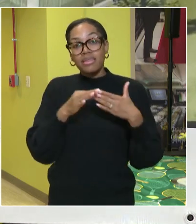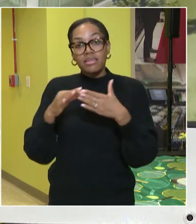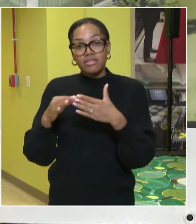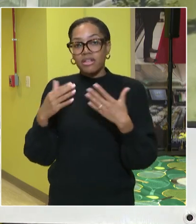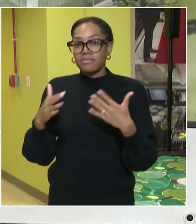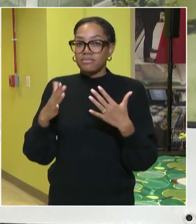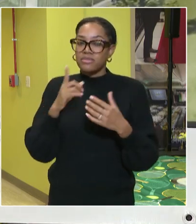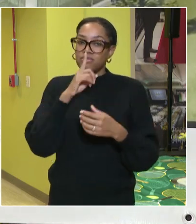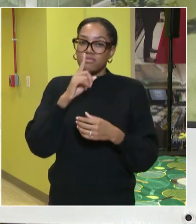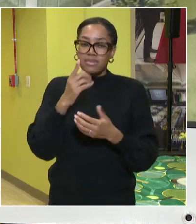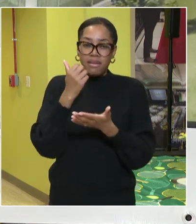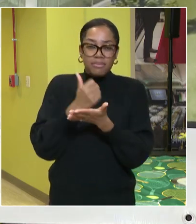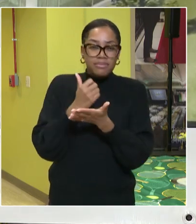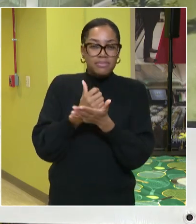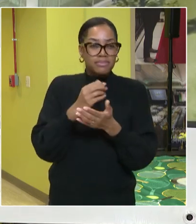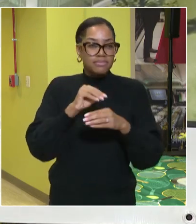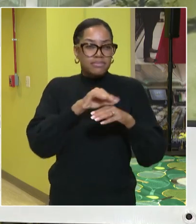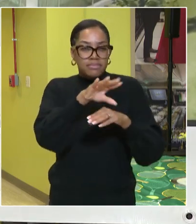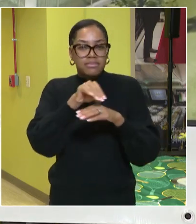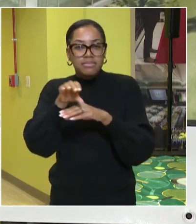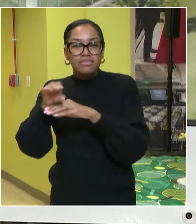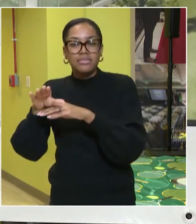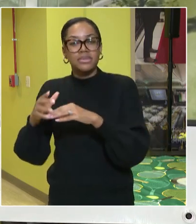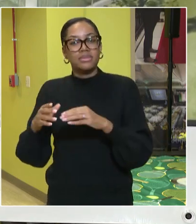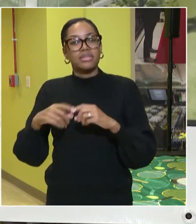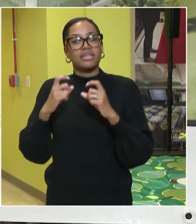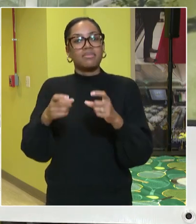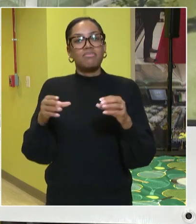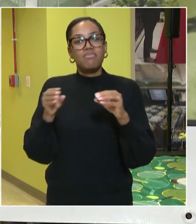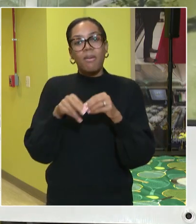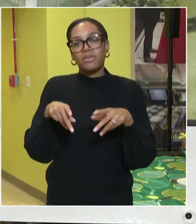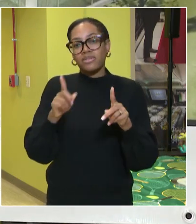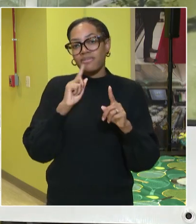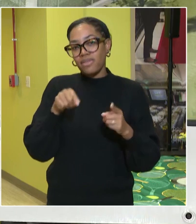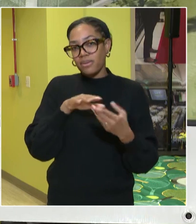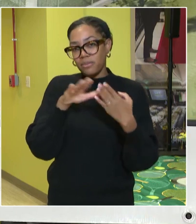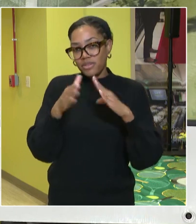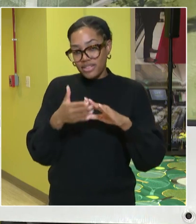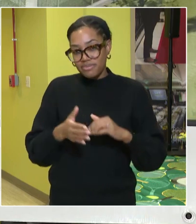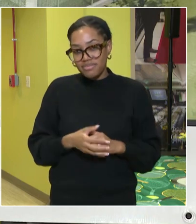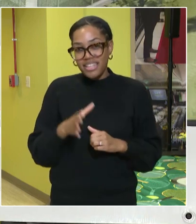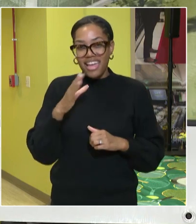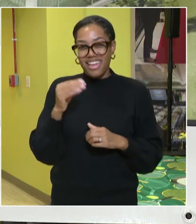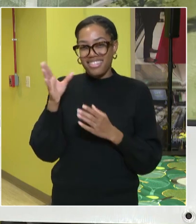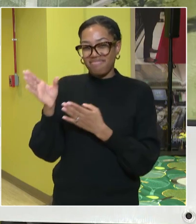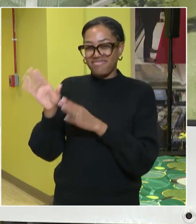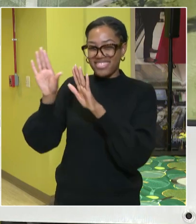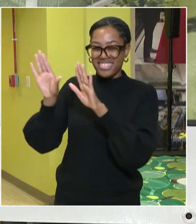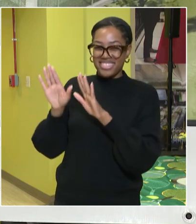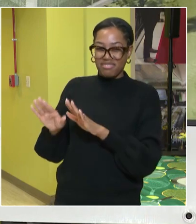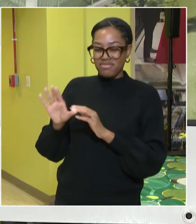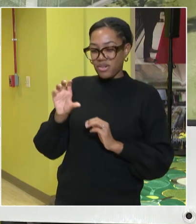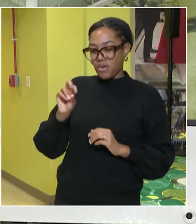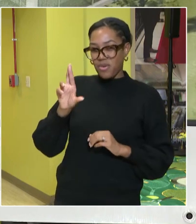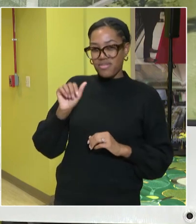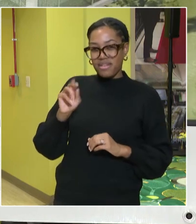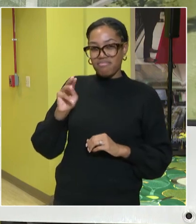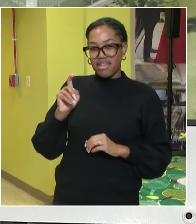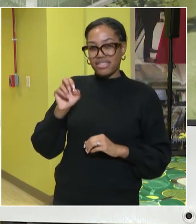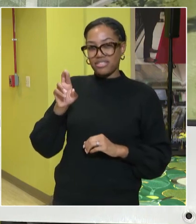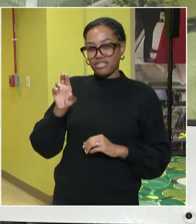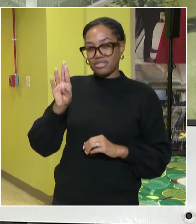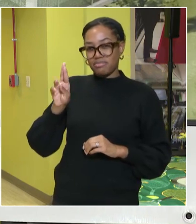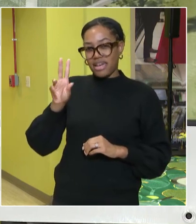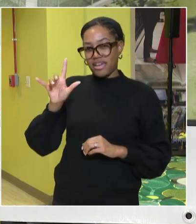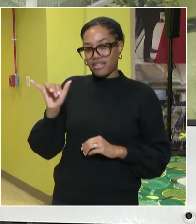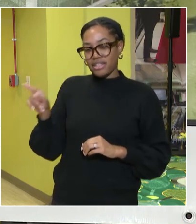in advancing opportunities for this community. I would also like to thank the exceptional Cora Masters-Berry, whose vision and dedication